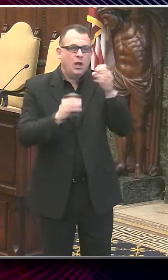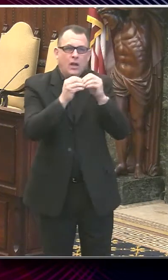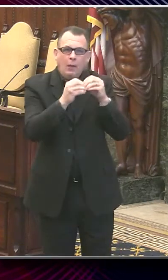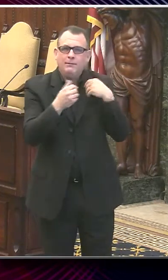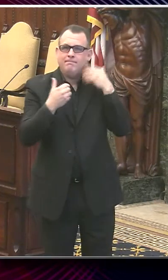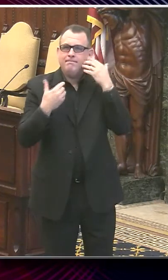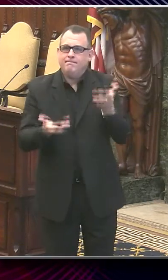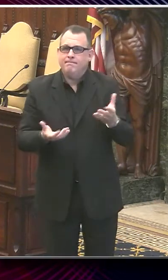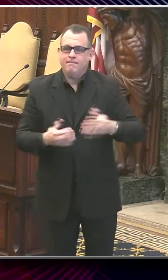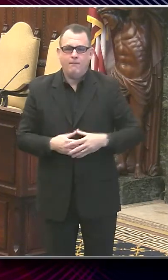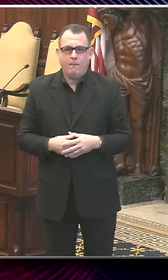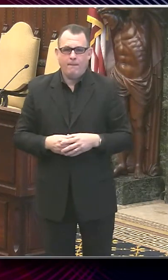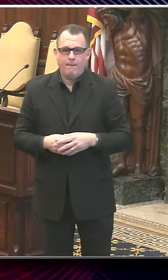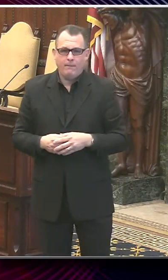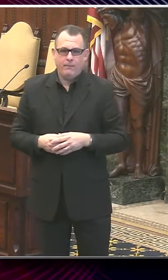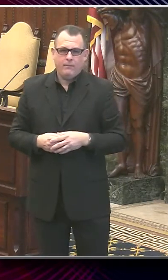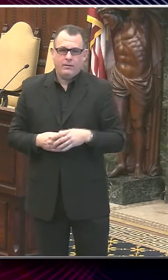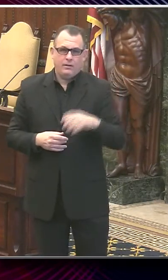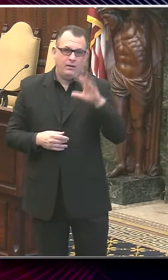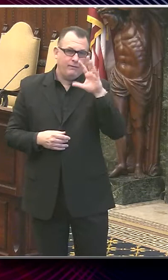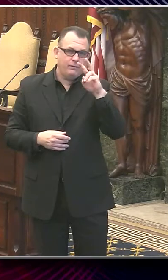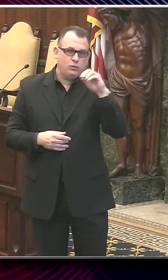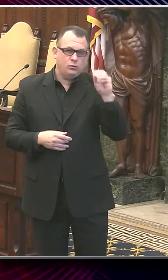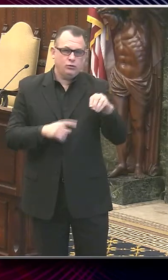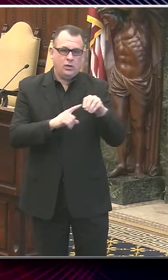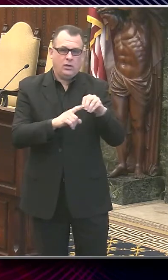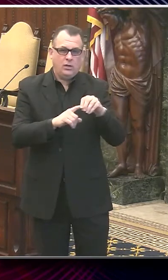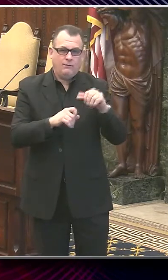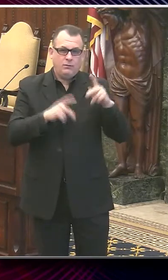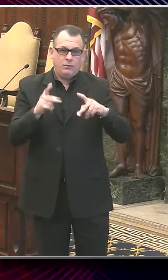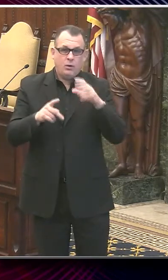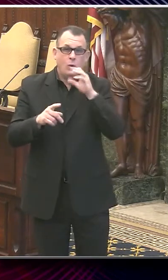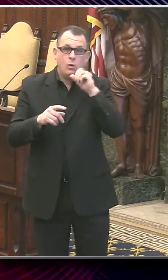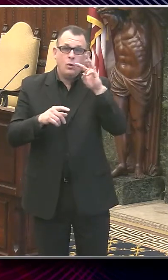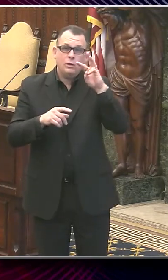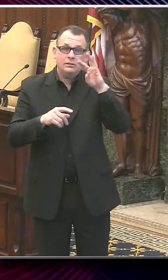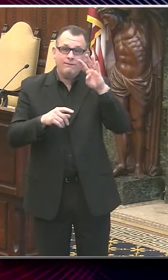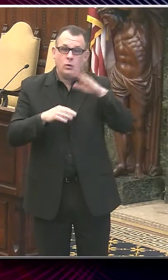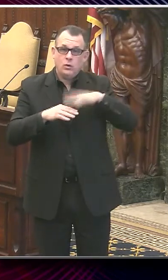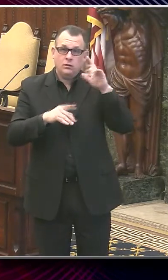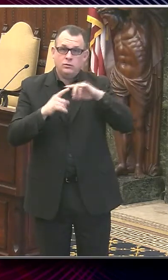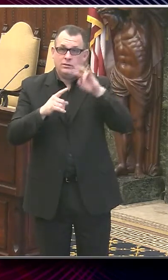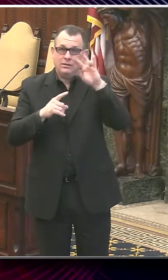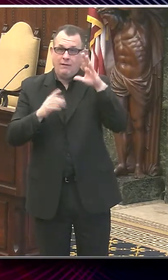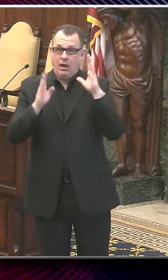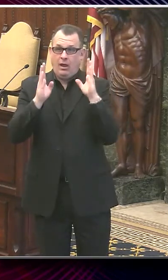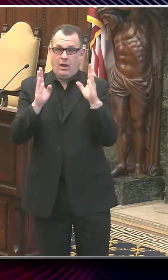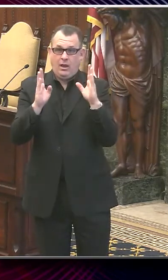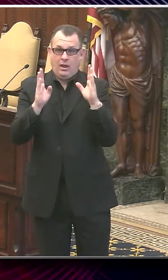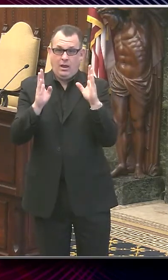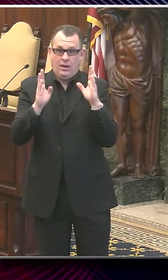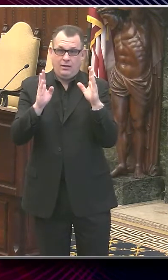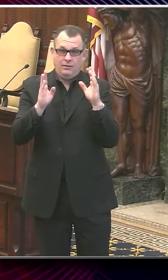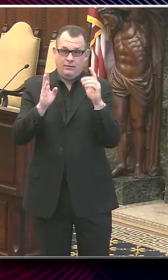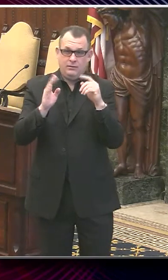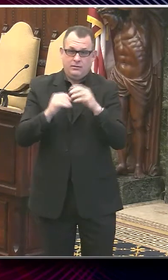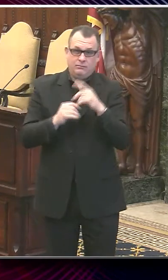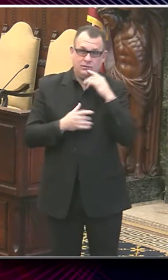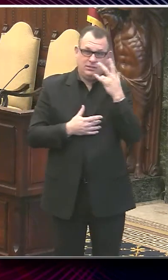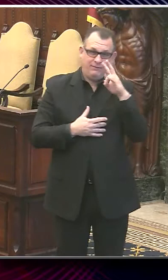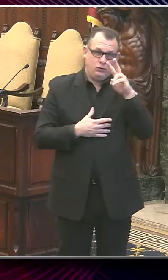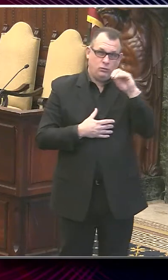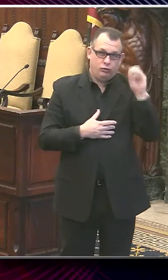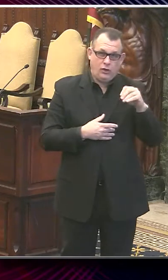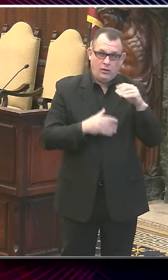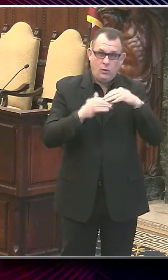today, we know of 52% of the people aged 65 to 74, and 72% of the people aged over